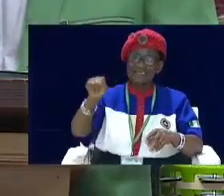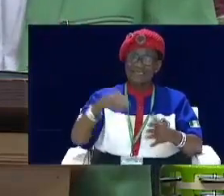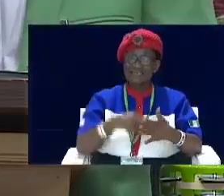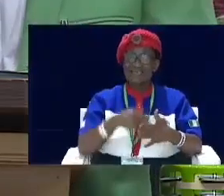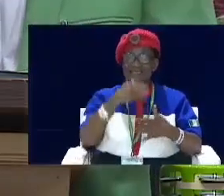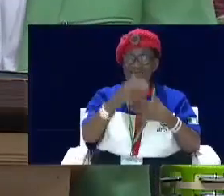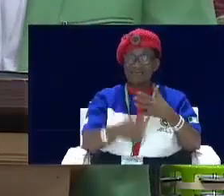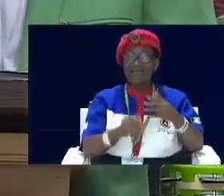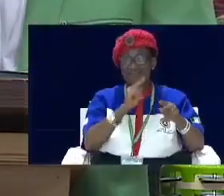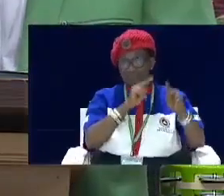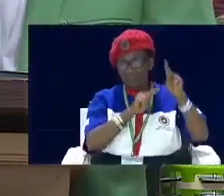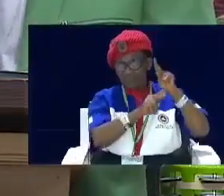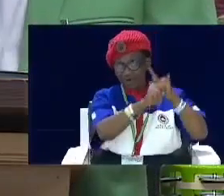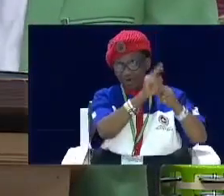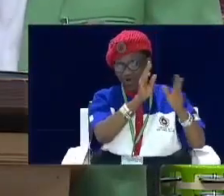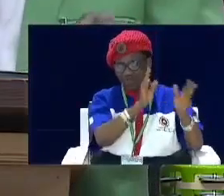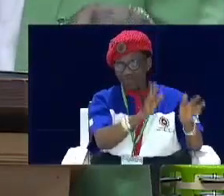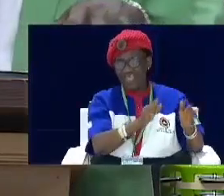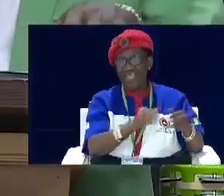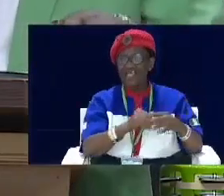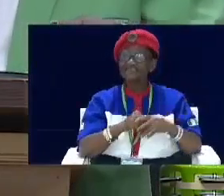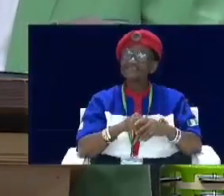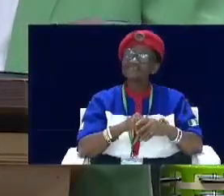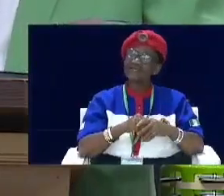yi o ni woli to kan. But